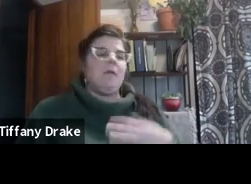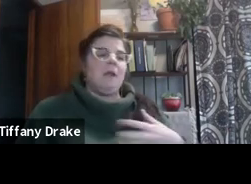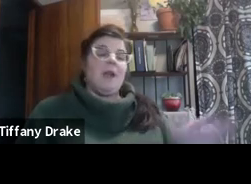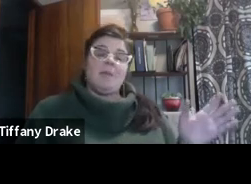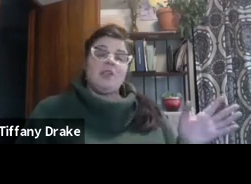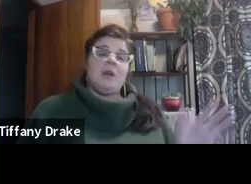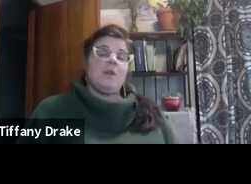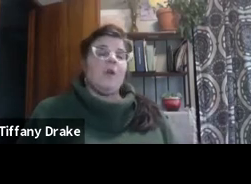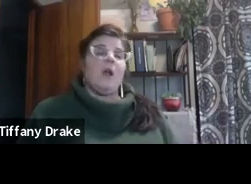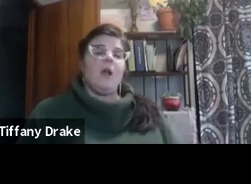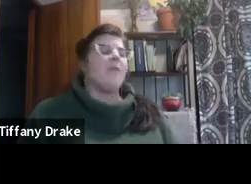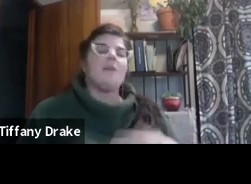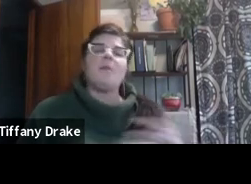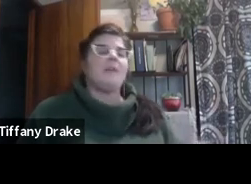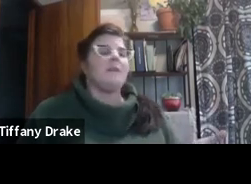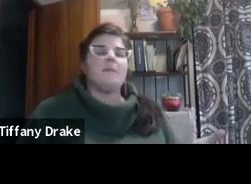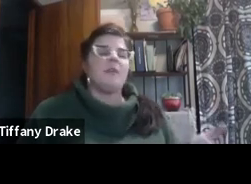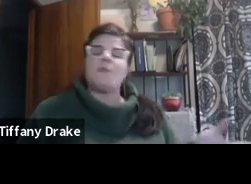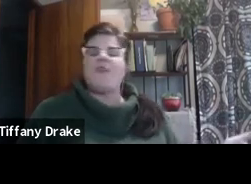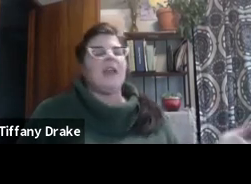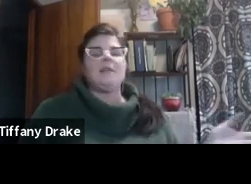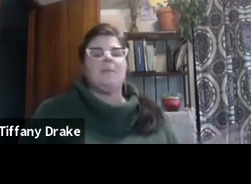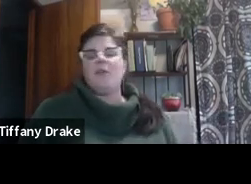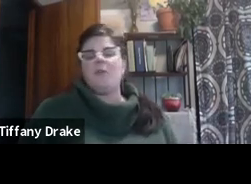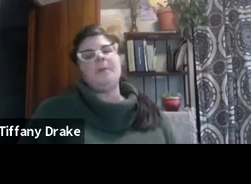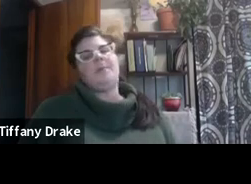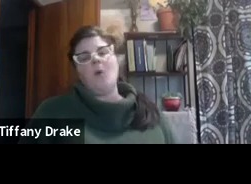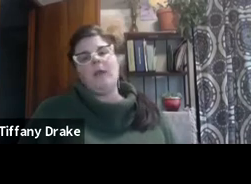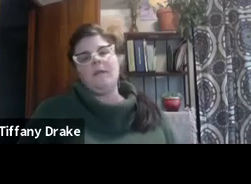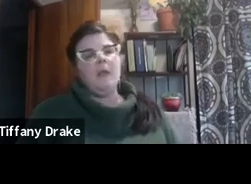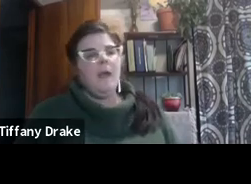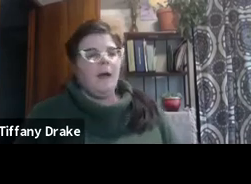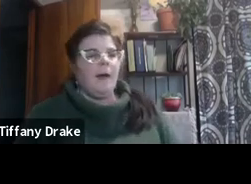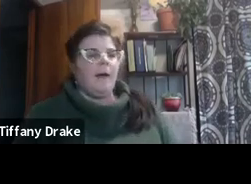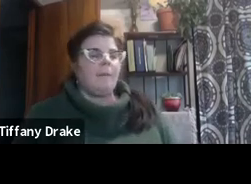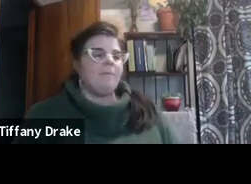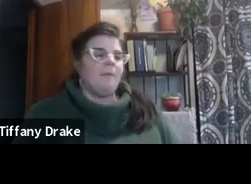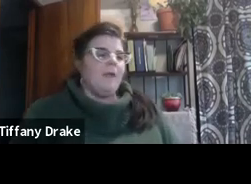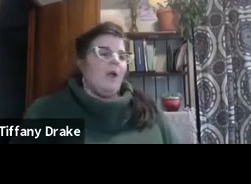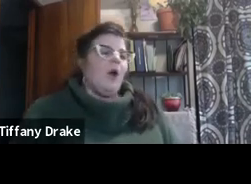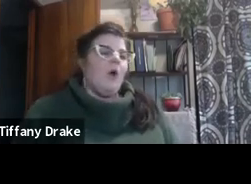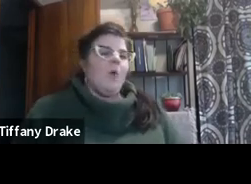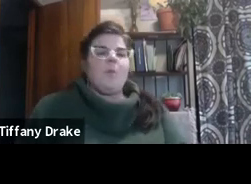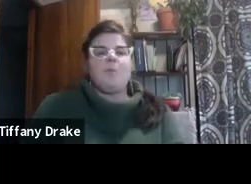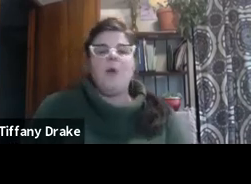may kind of brush it under the rug. Oh, they're brothers. Brothers fight. Boys will be boys.